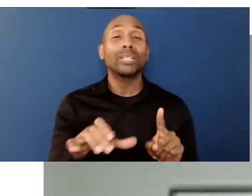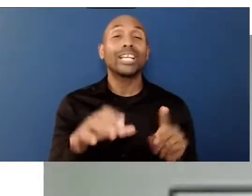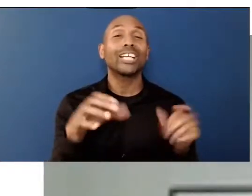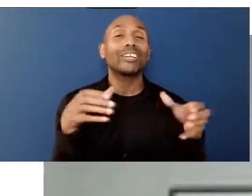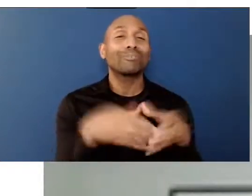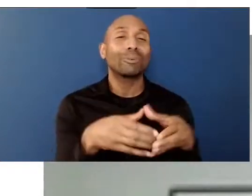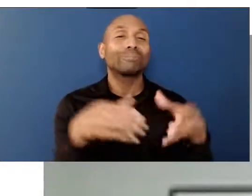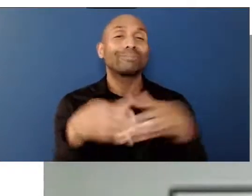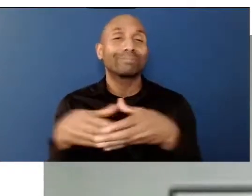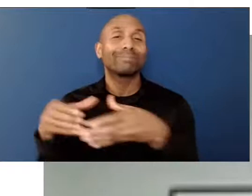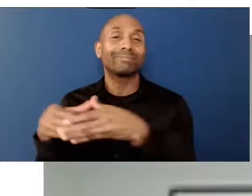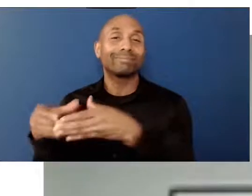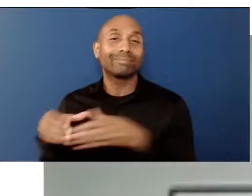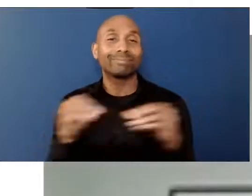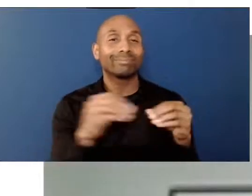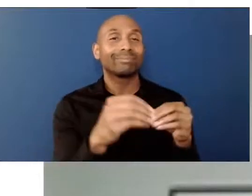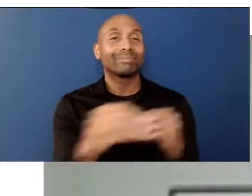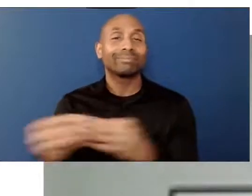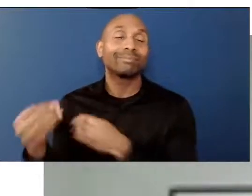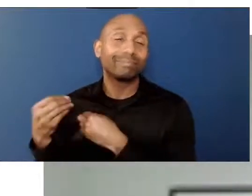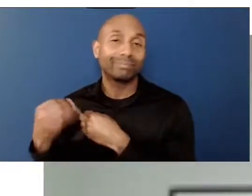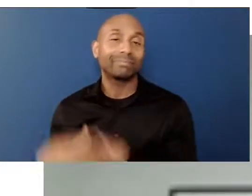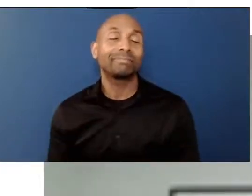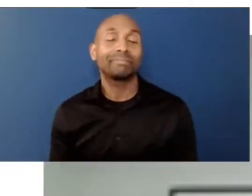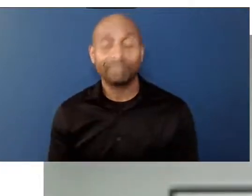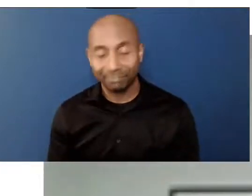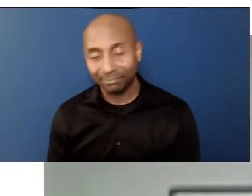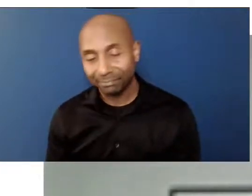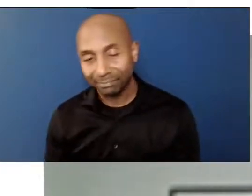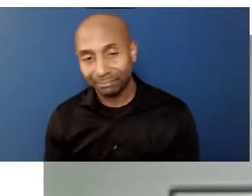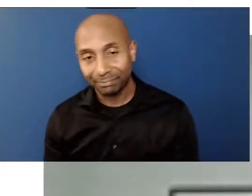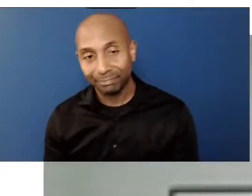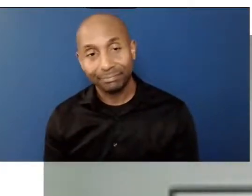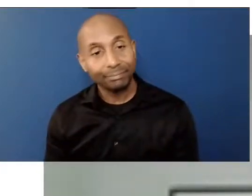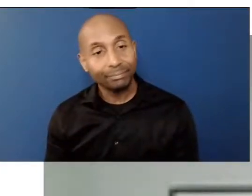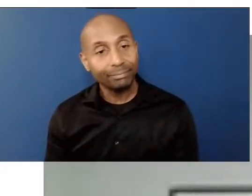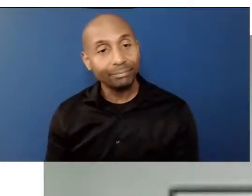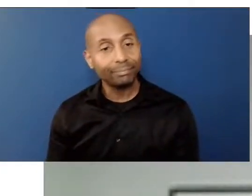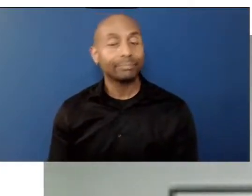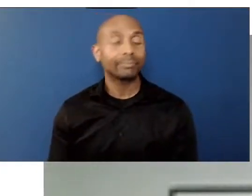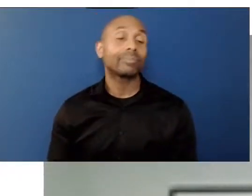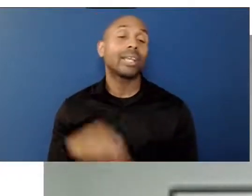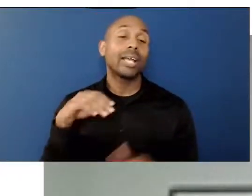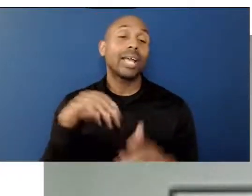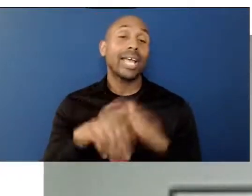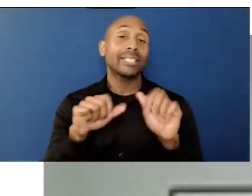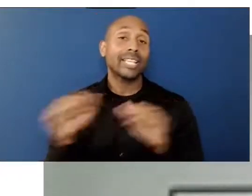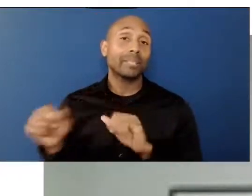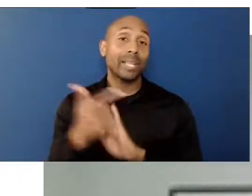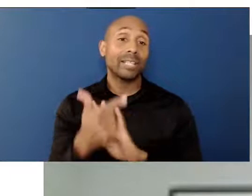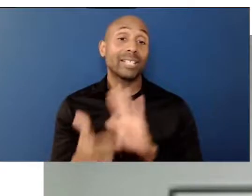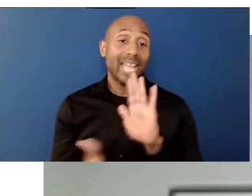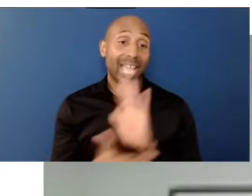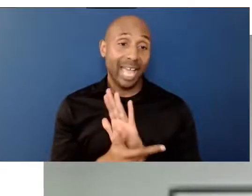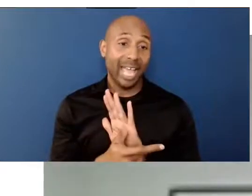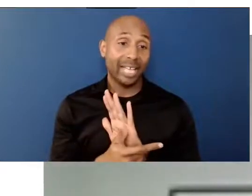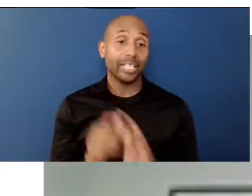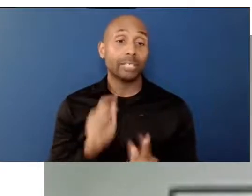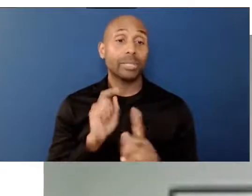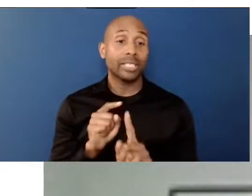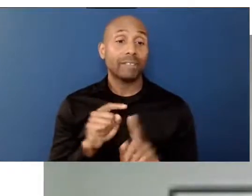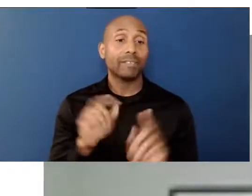the prescribed public sector bodies. So under the Accessibility Act, certain organizations